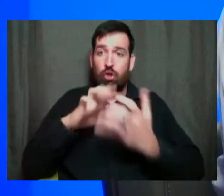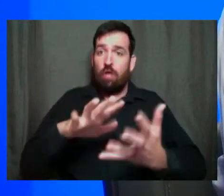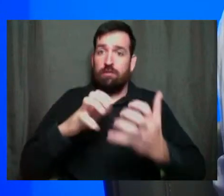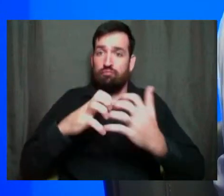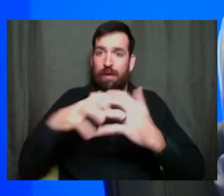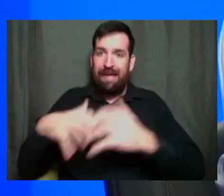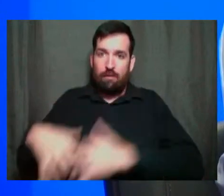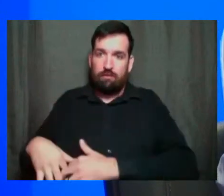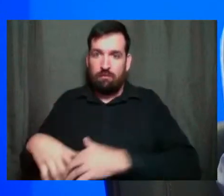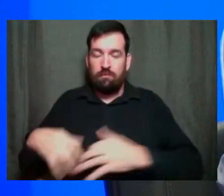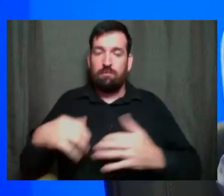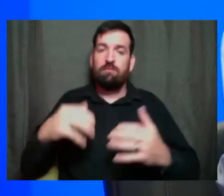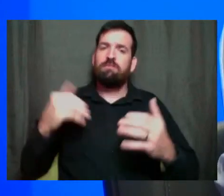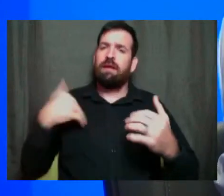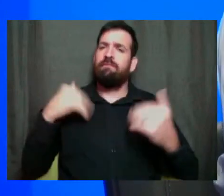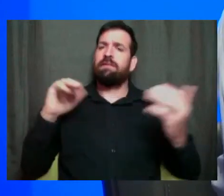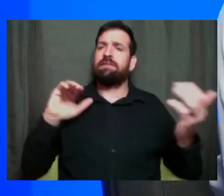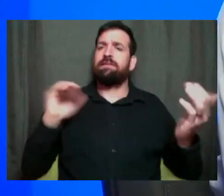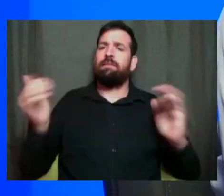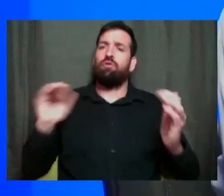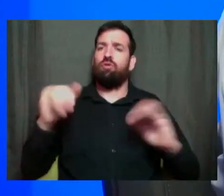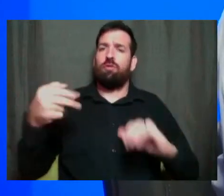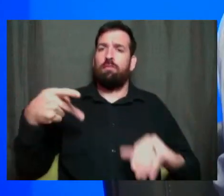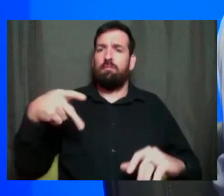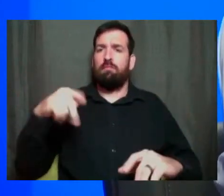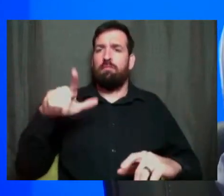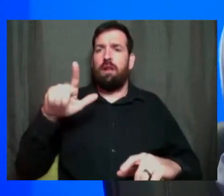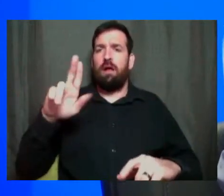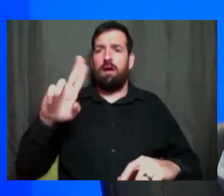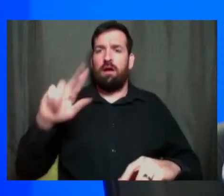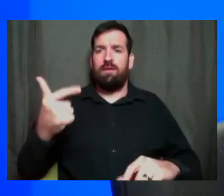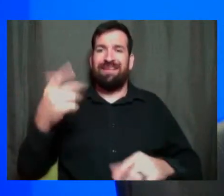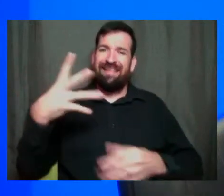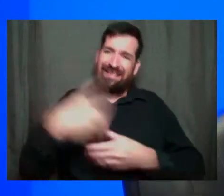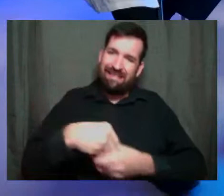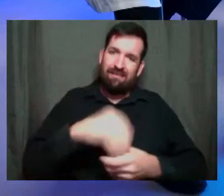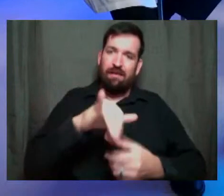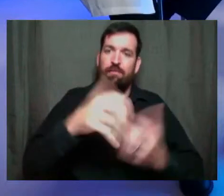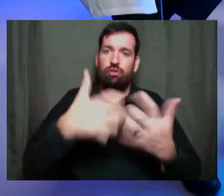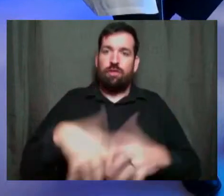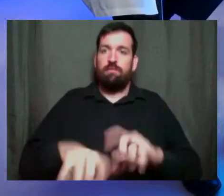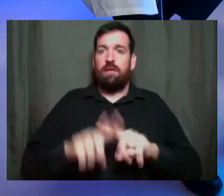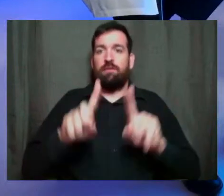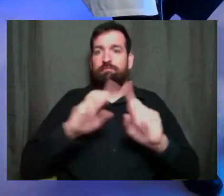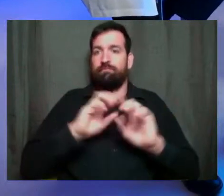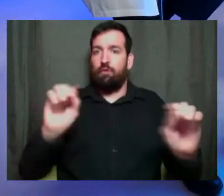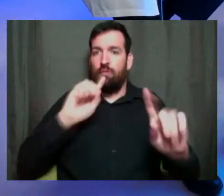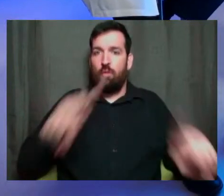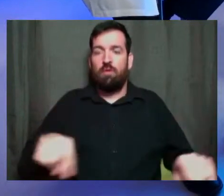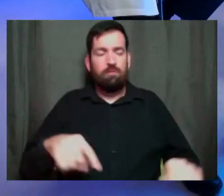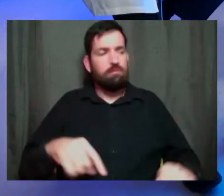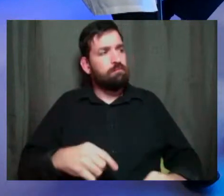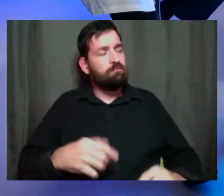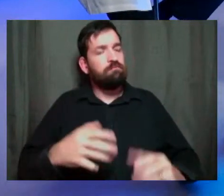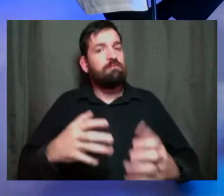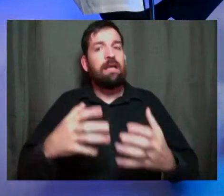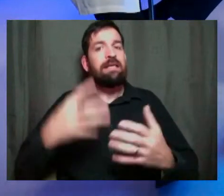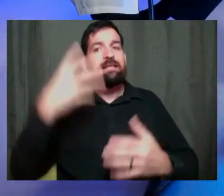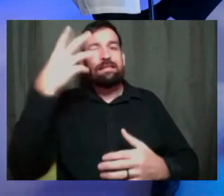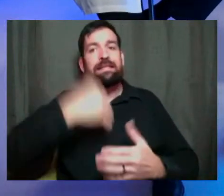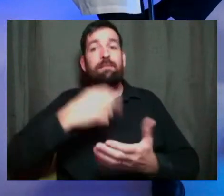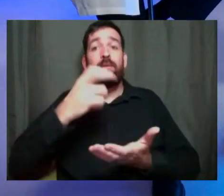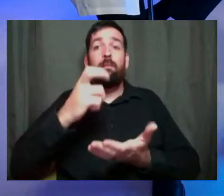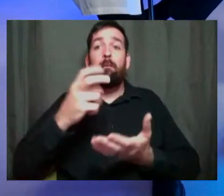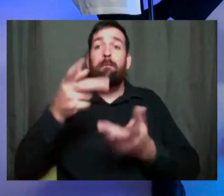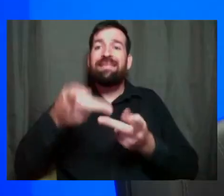similar plug within that machine also, which has not been reported yet. Linda wants to know, does sleep position matter with sleep apnea? Yes.